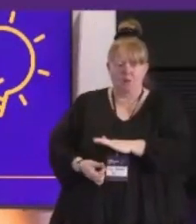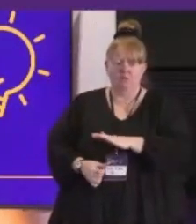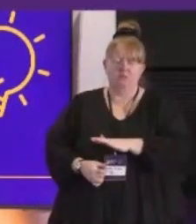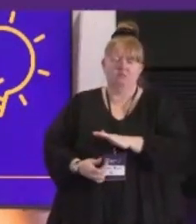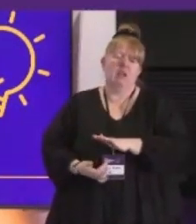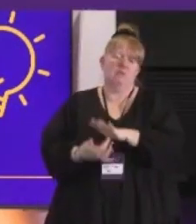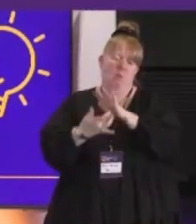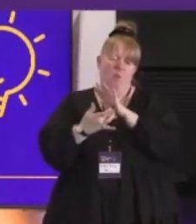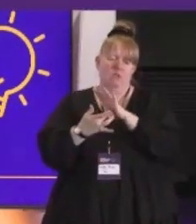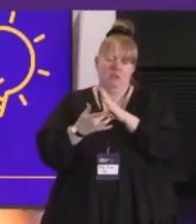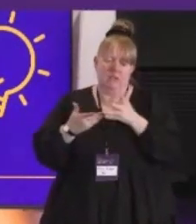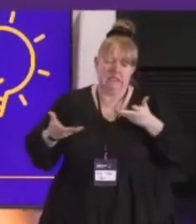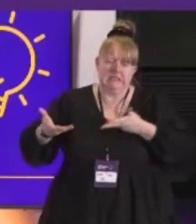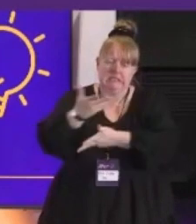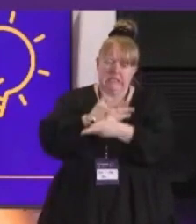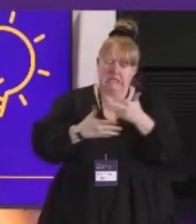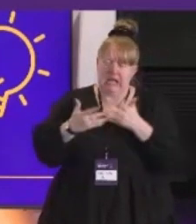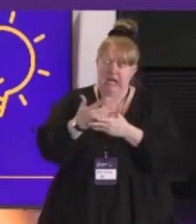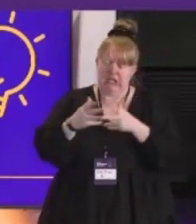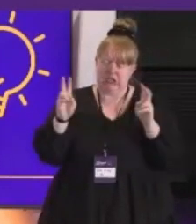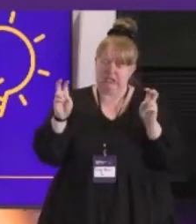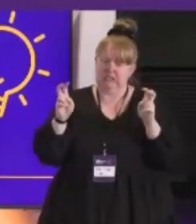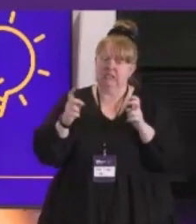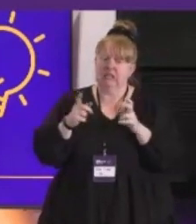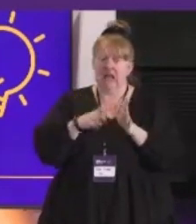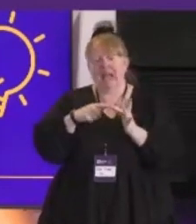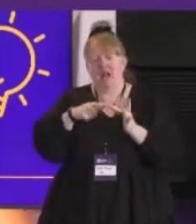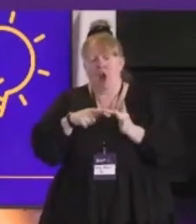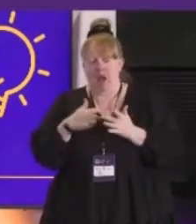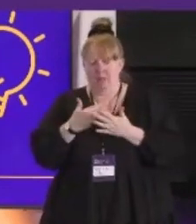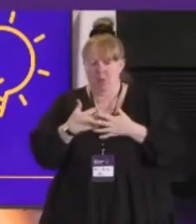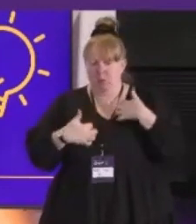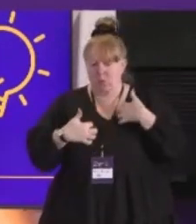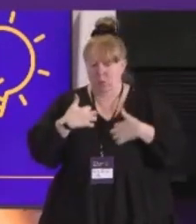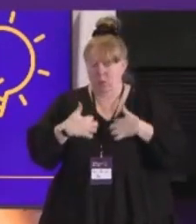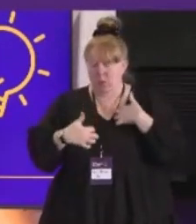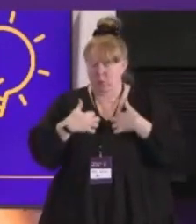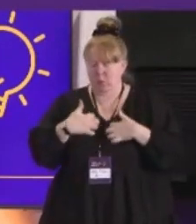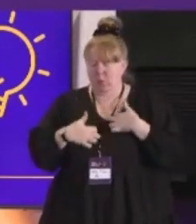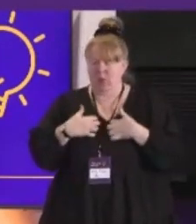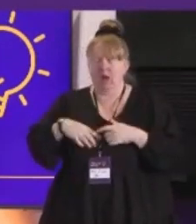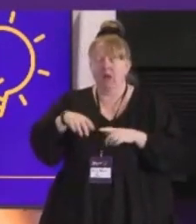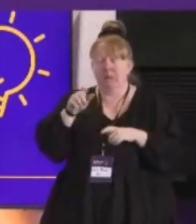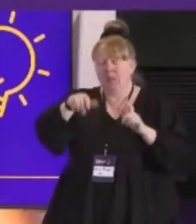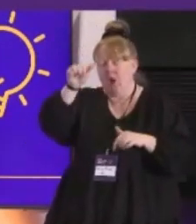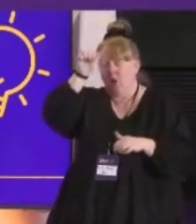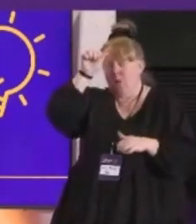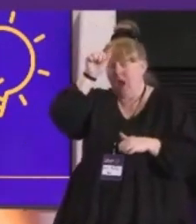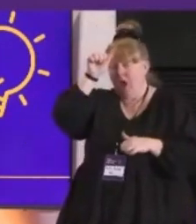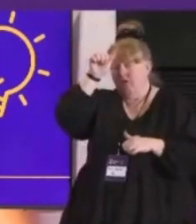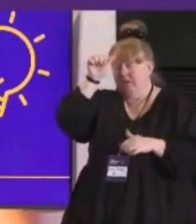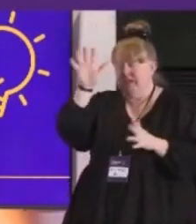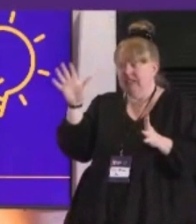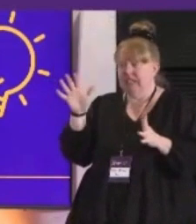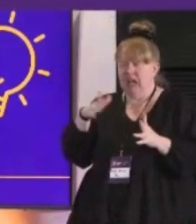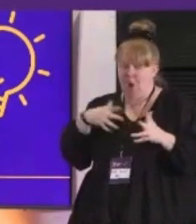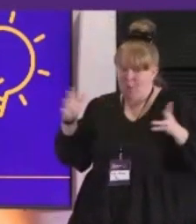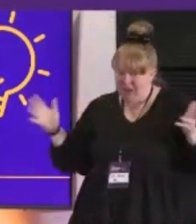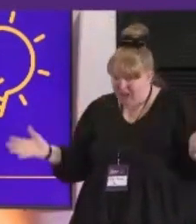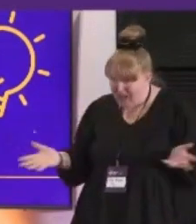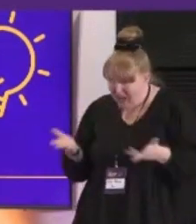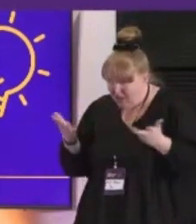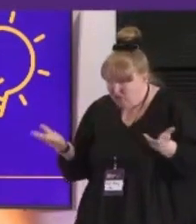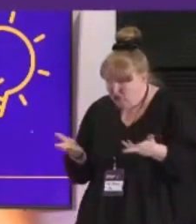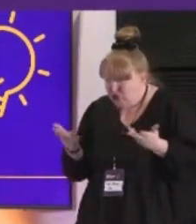a discussion topic. It's definitely something that people are more aware of, and we will always, you know, try to encourage that as